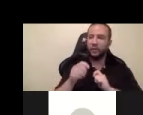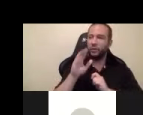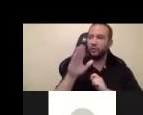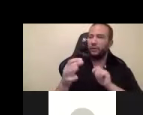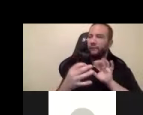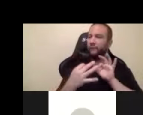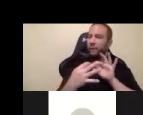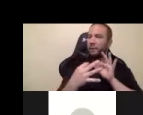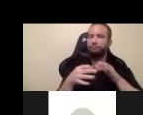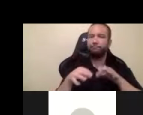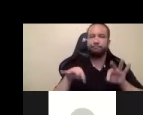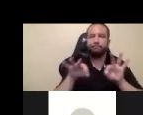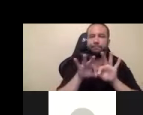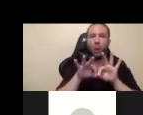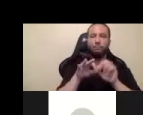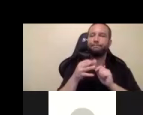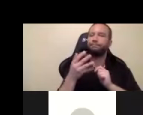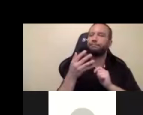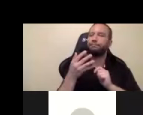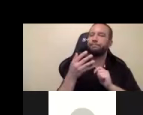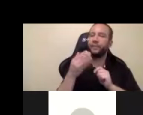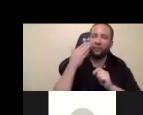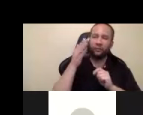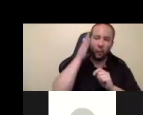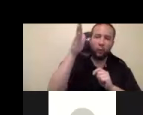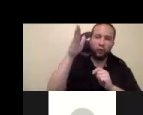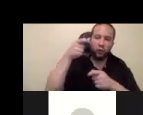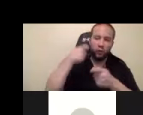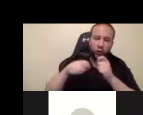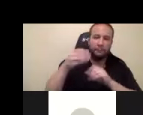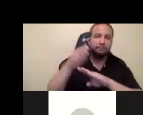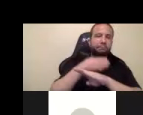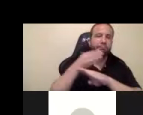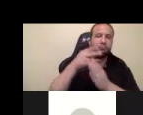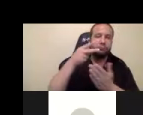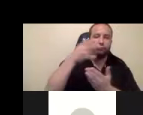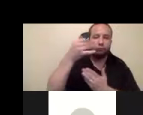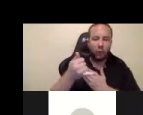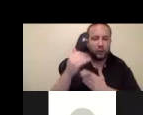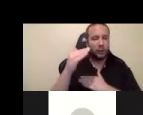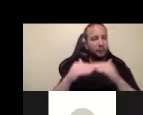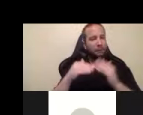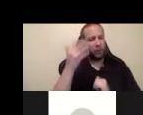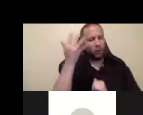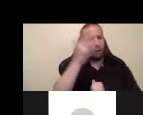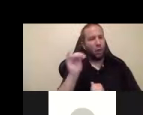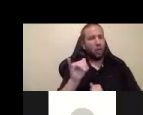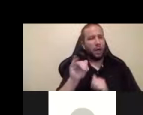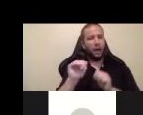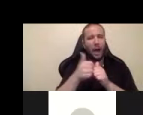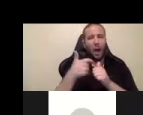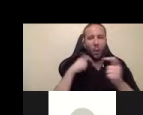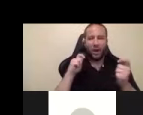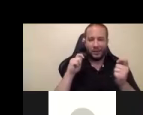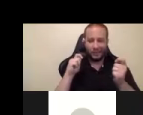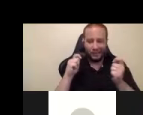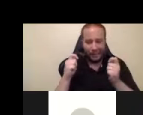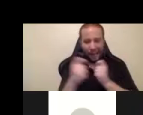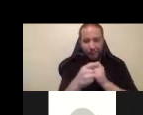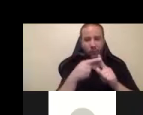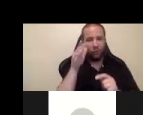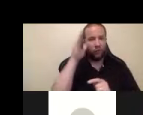determine what they want the community to look like, how we can adapt to the changes that are coming